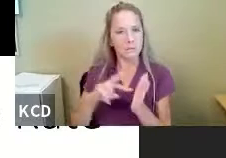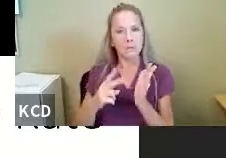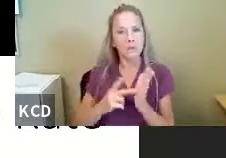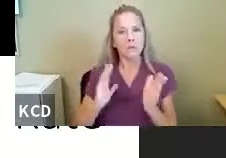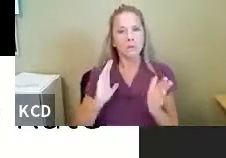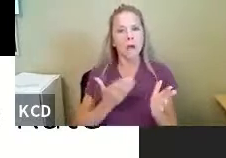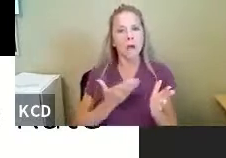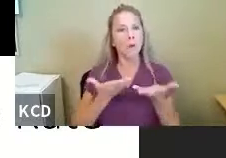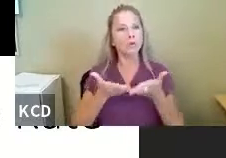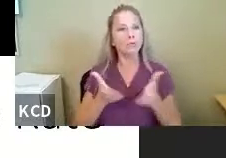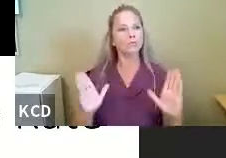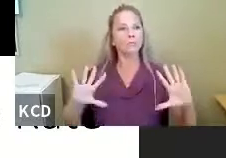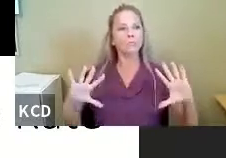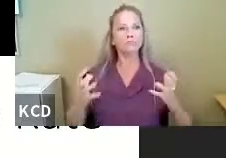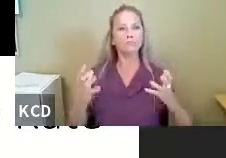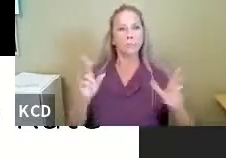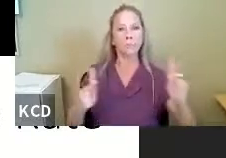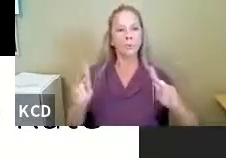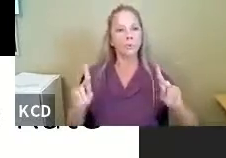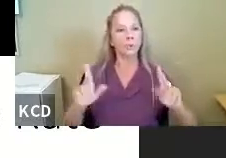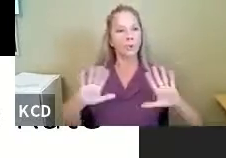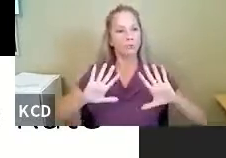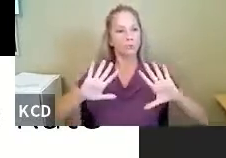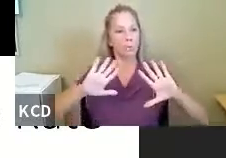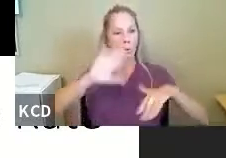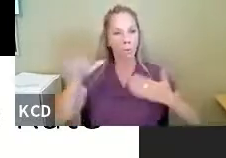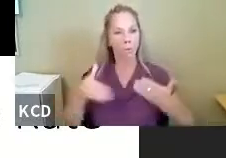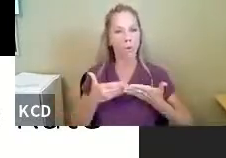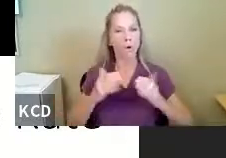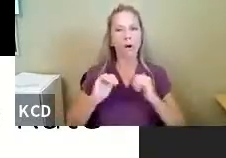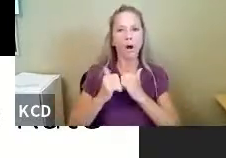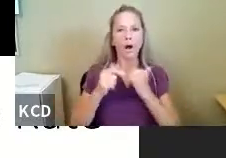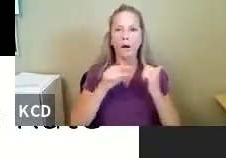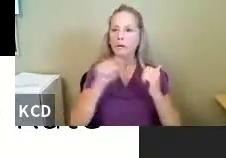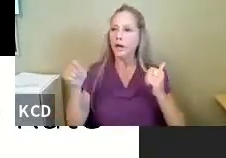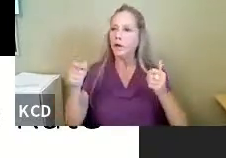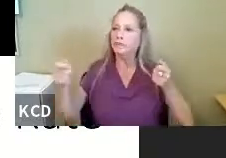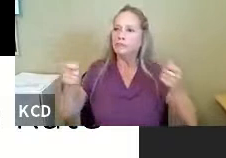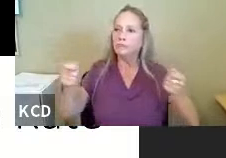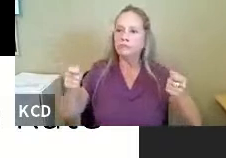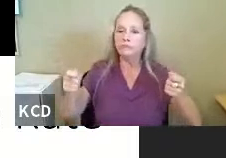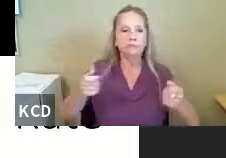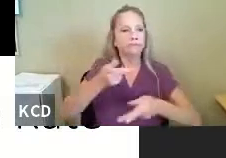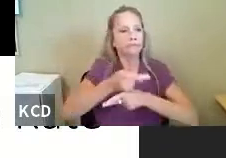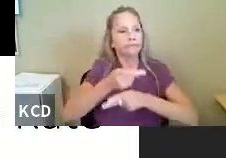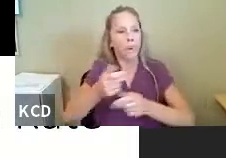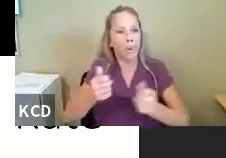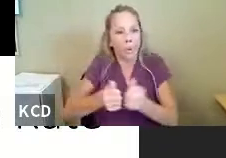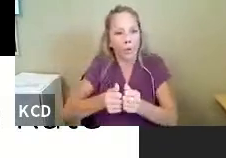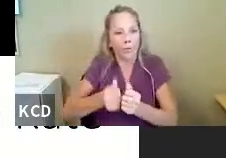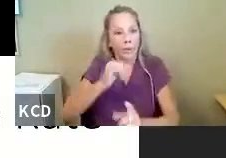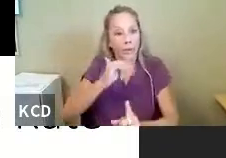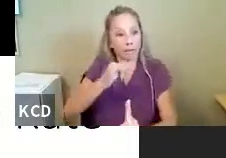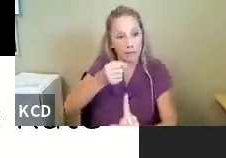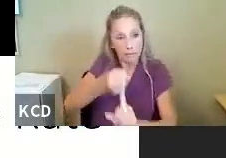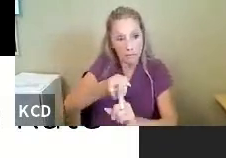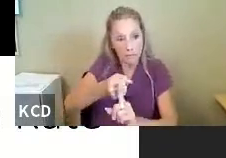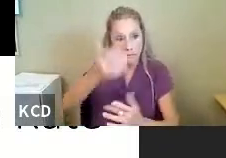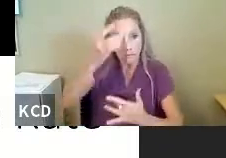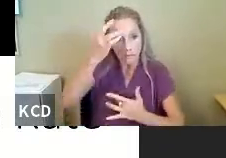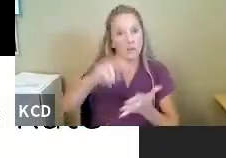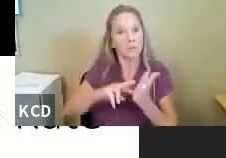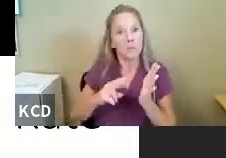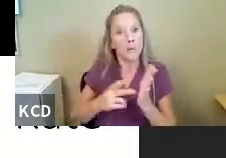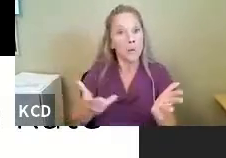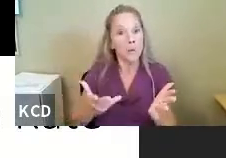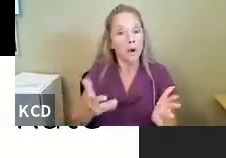whole is managing the disease. And a lot of that is about testing. So the more testing you do,